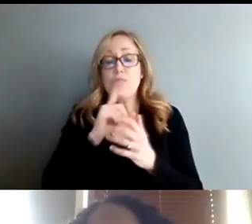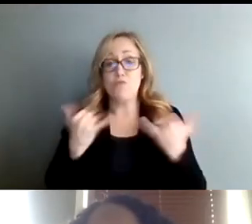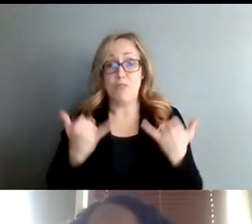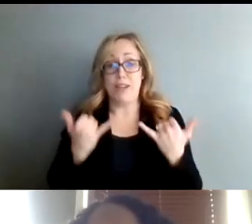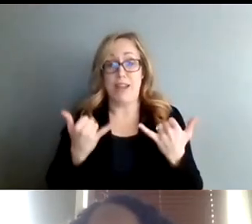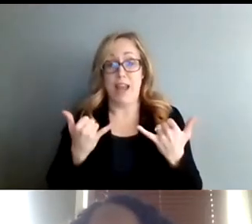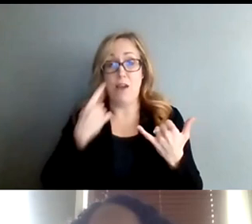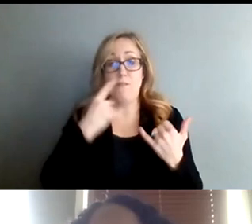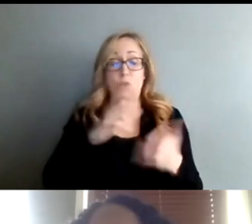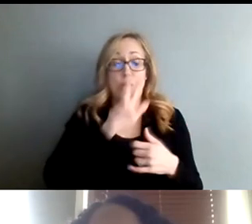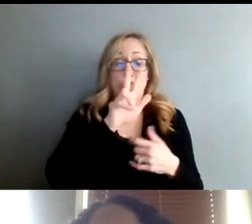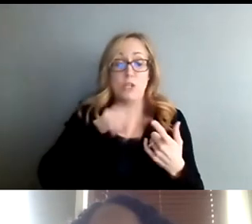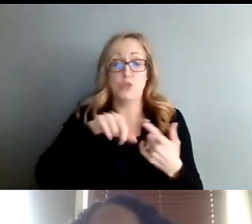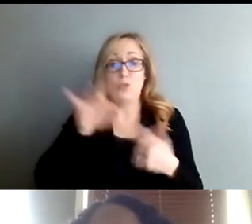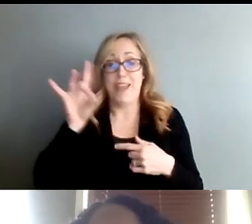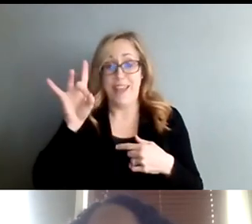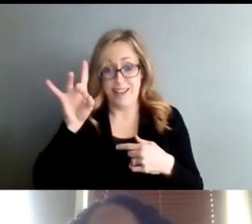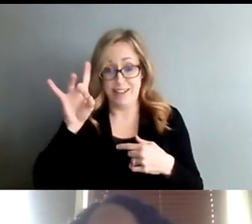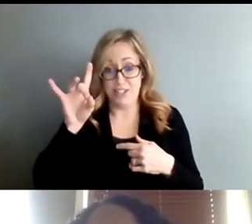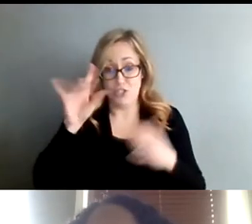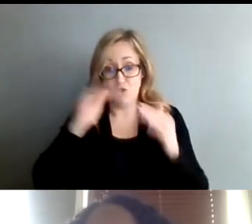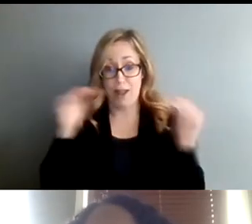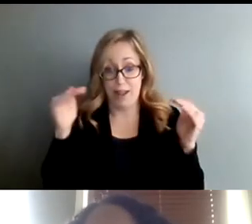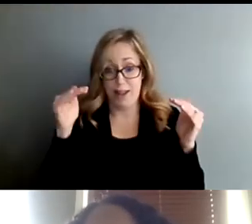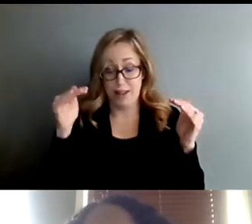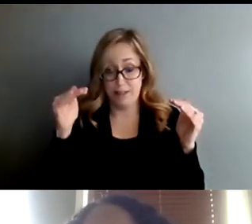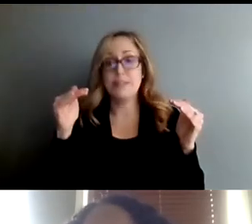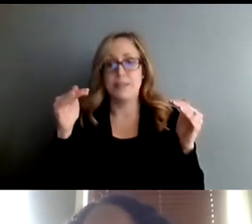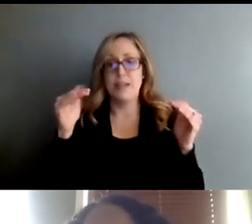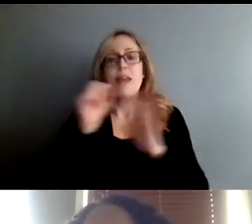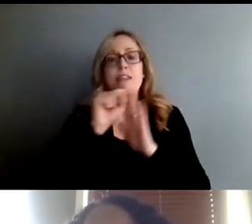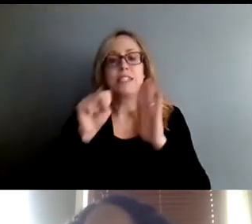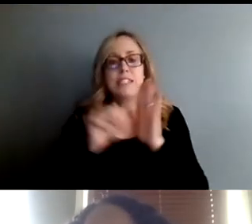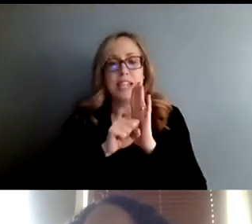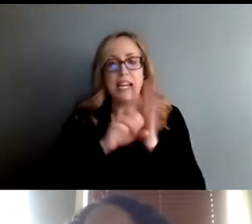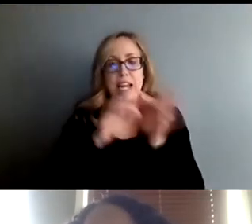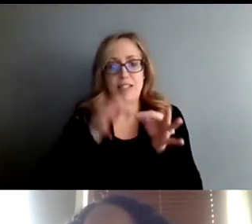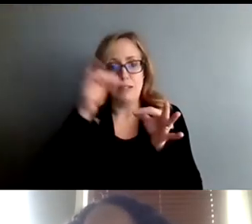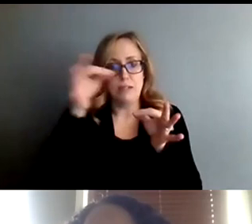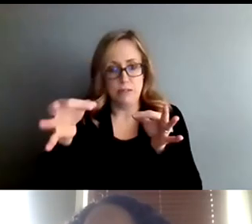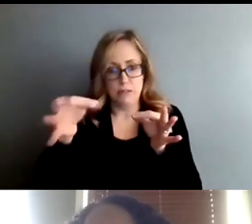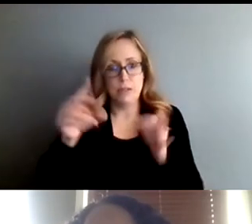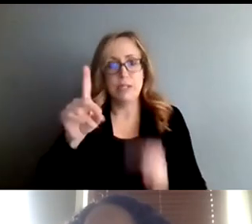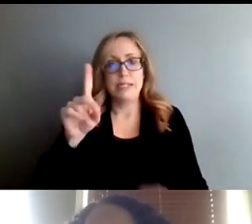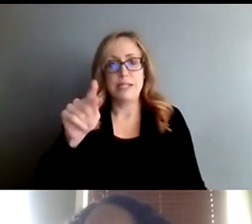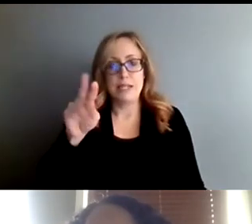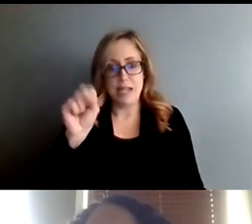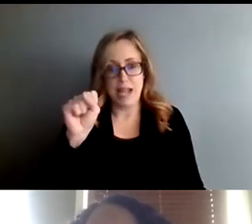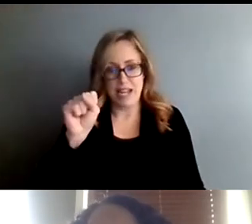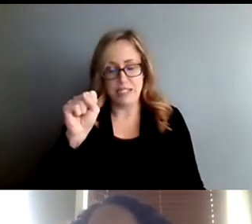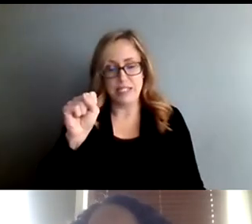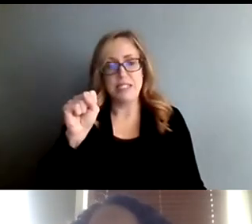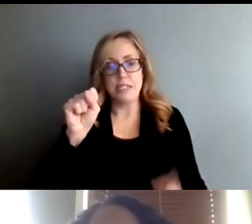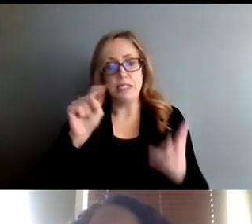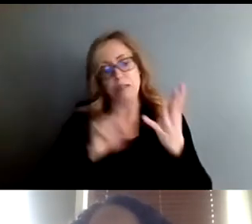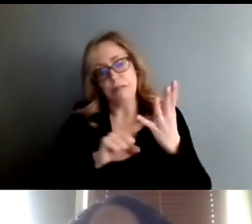grades 3 through 8, the state it has postponed or shifted the dates back to later in May for the